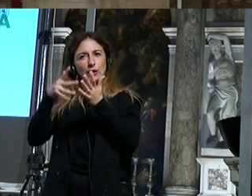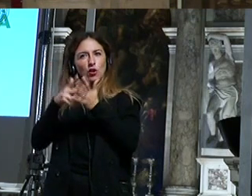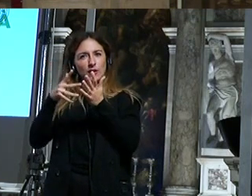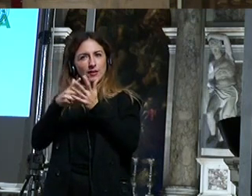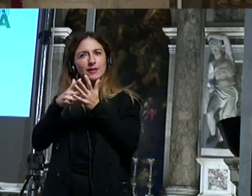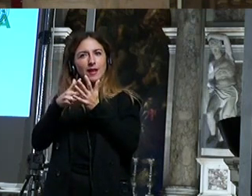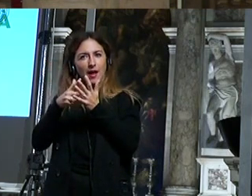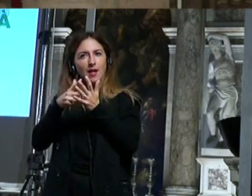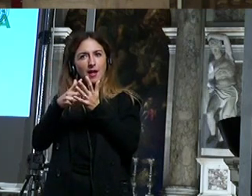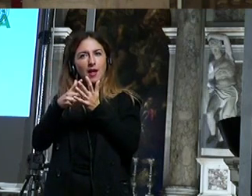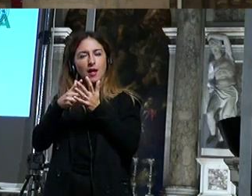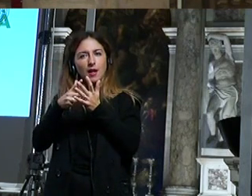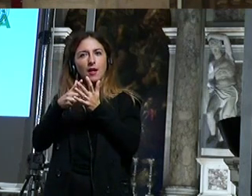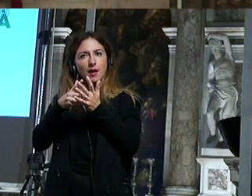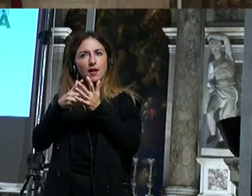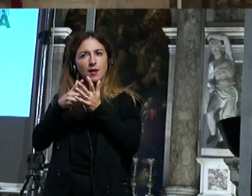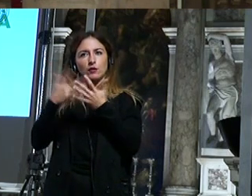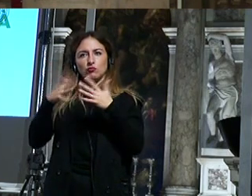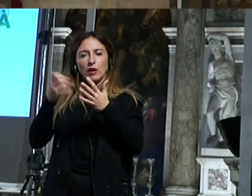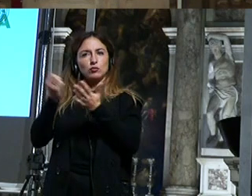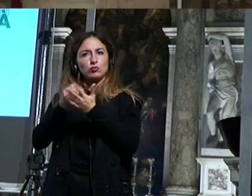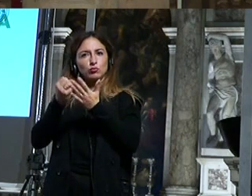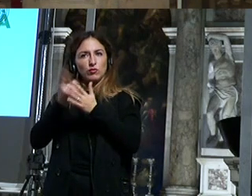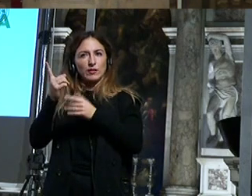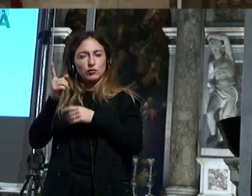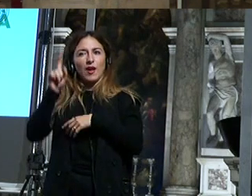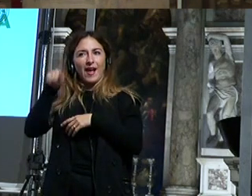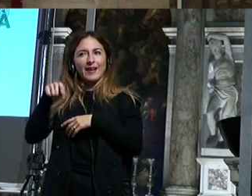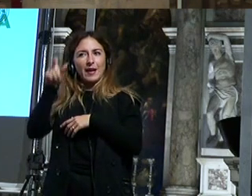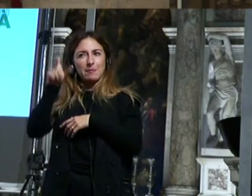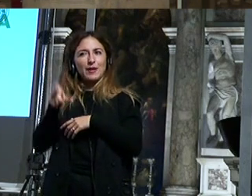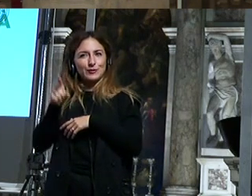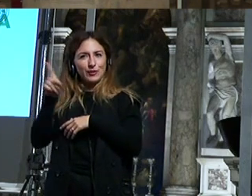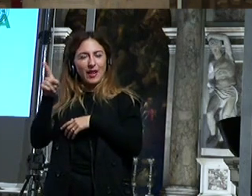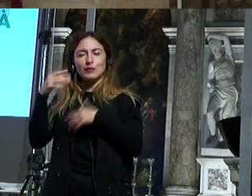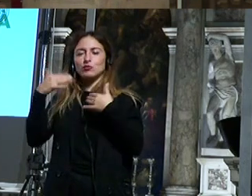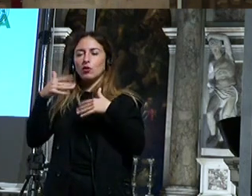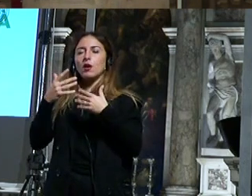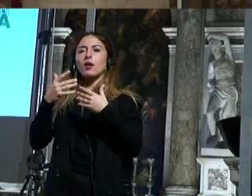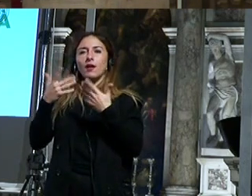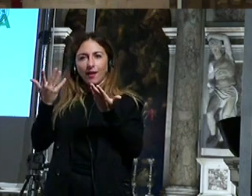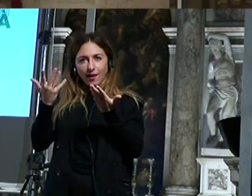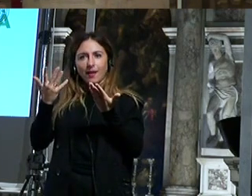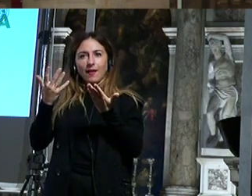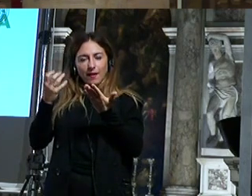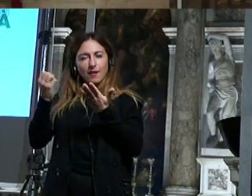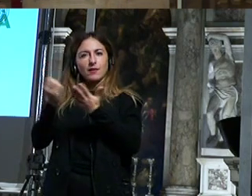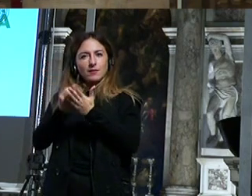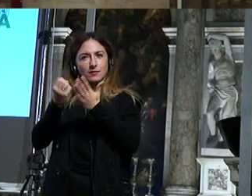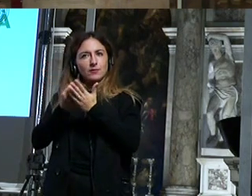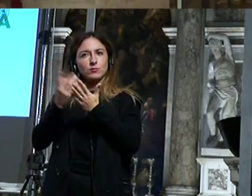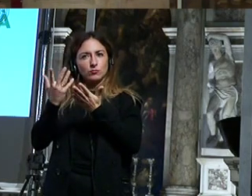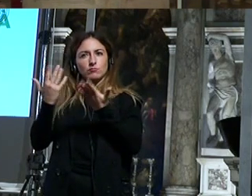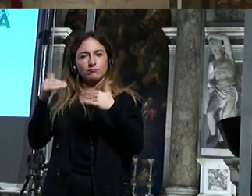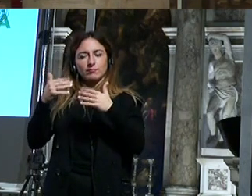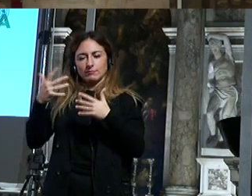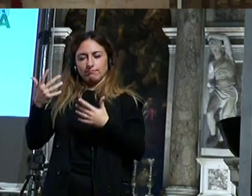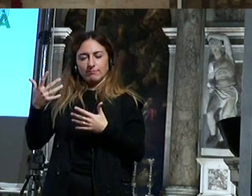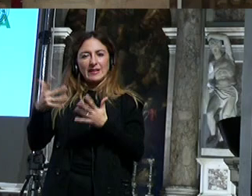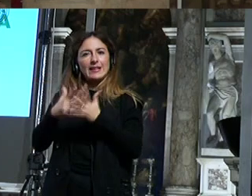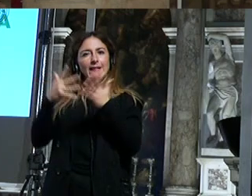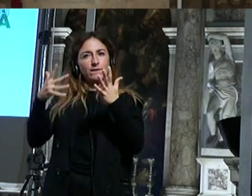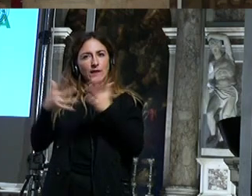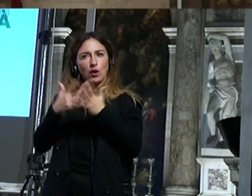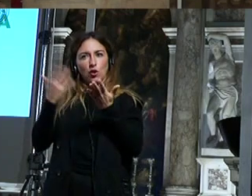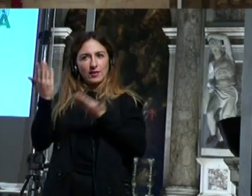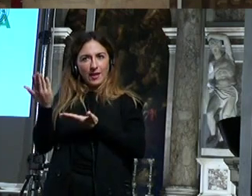character imagined, he was going through a very, very hard time. And suddenly his phone is ringing off the hook, and he's getting texts from all over the